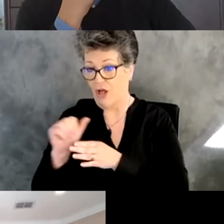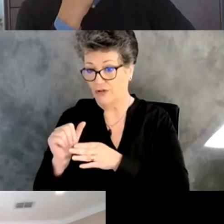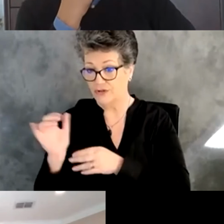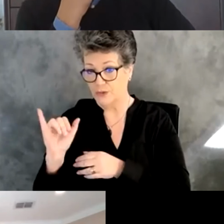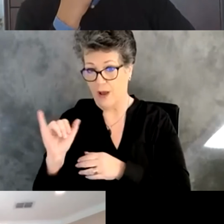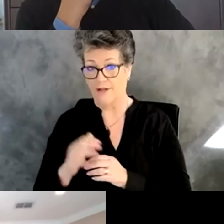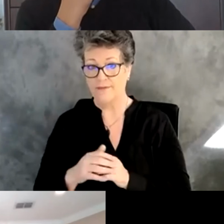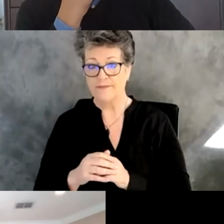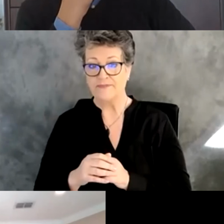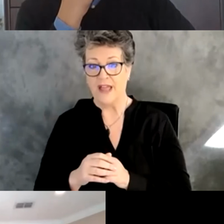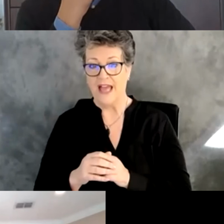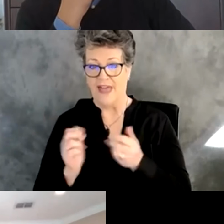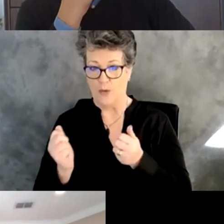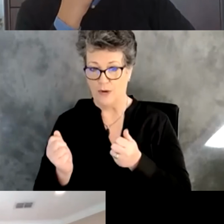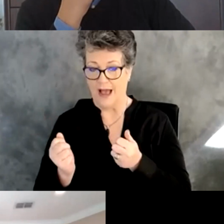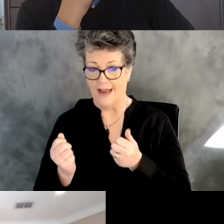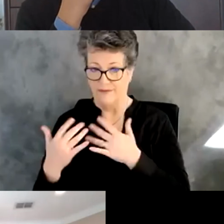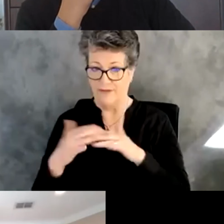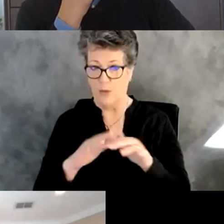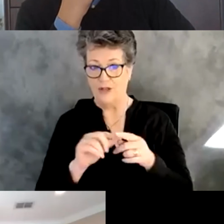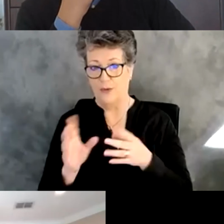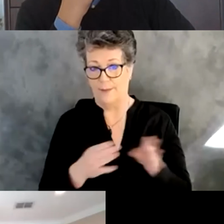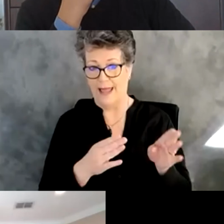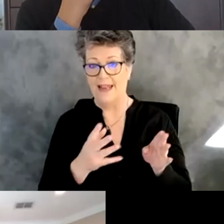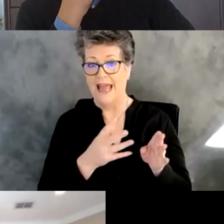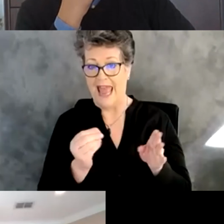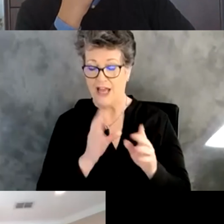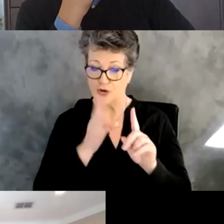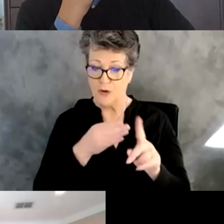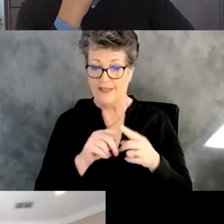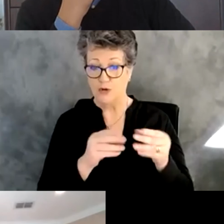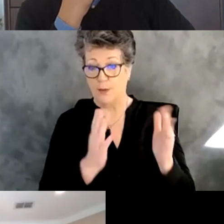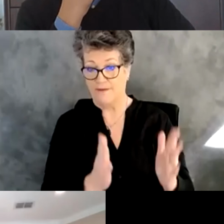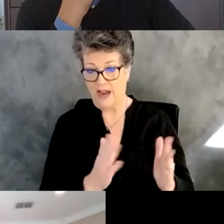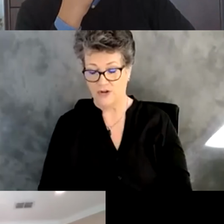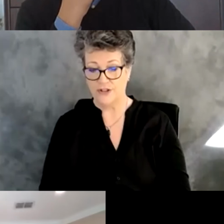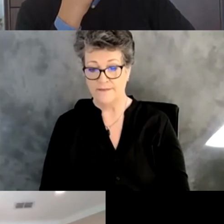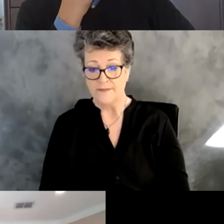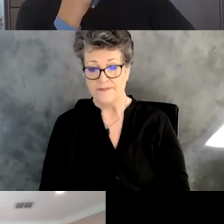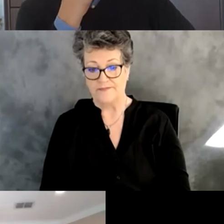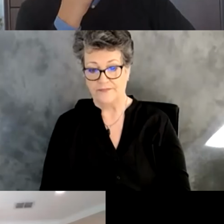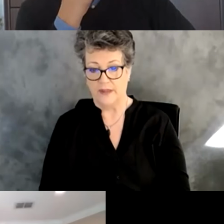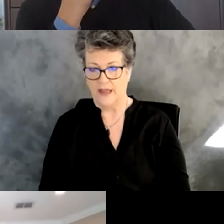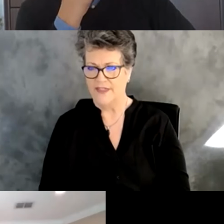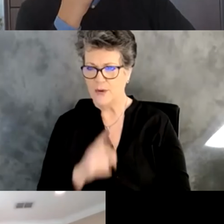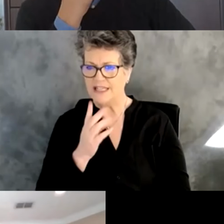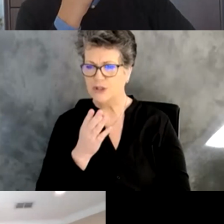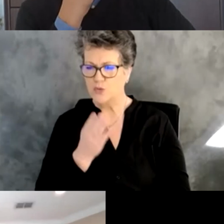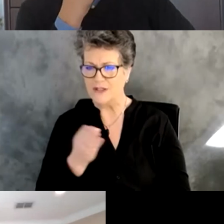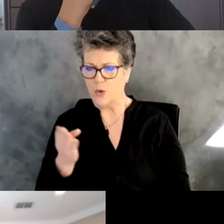with PATH kind of flowing through the plans, and then the other one going directly to providers. There is resource materials,